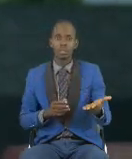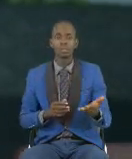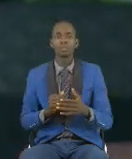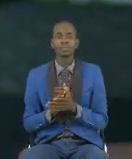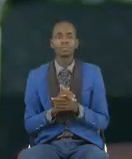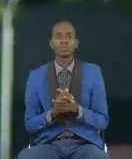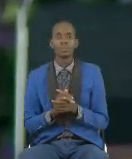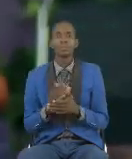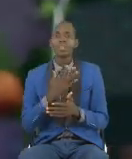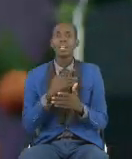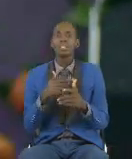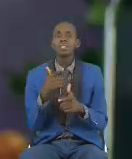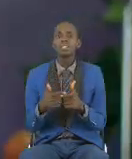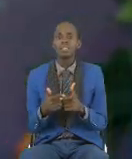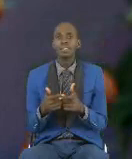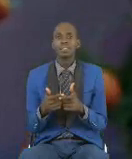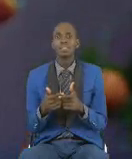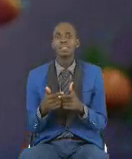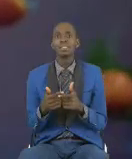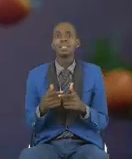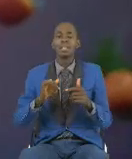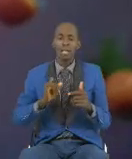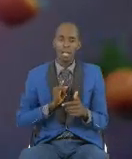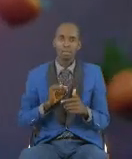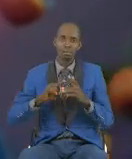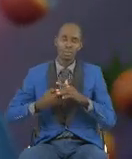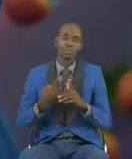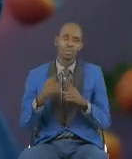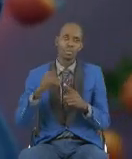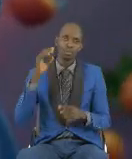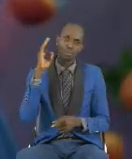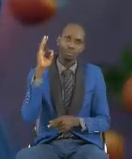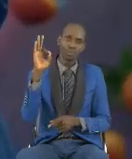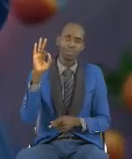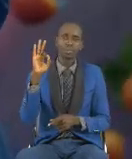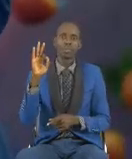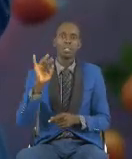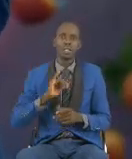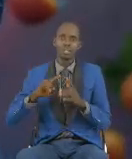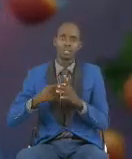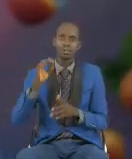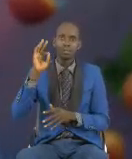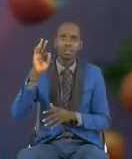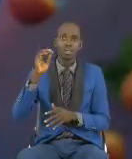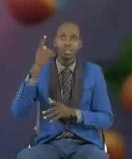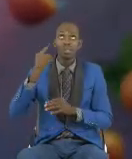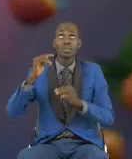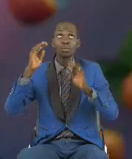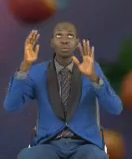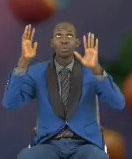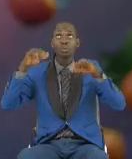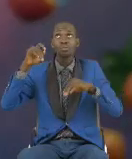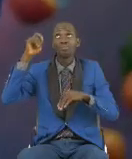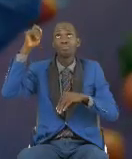and then I started to preach. And when I started preaching, the rain started